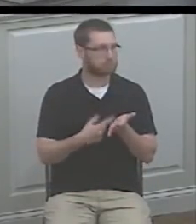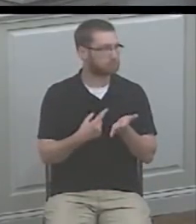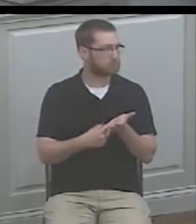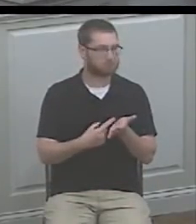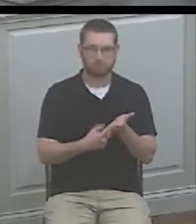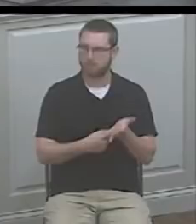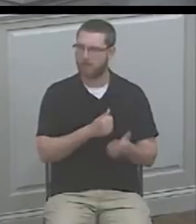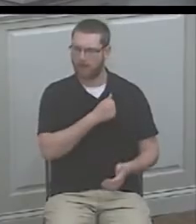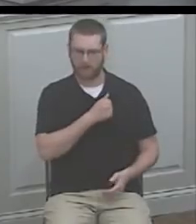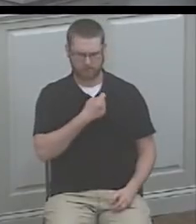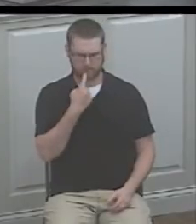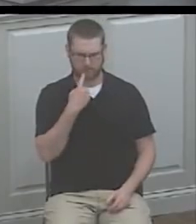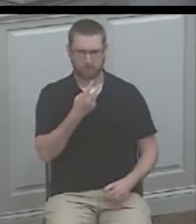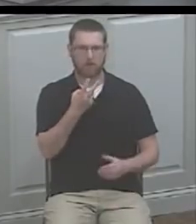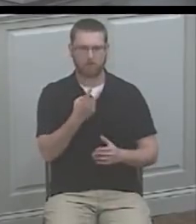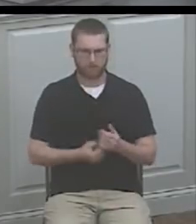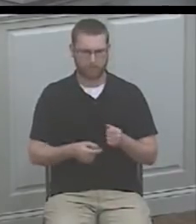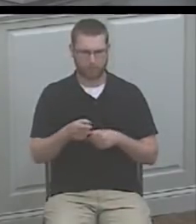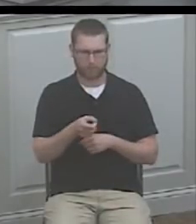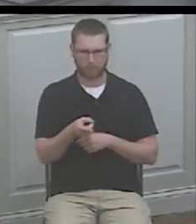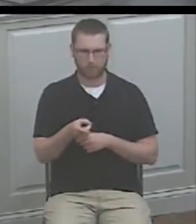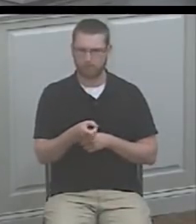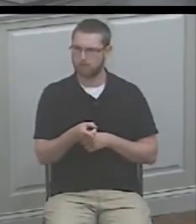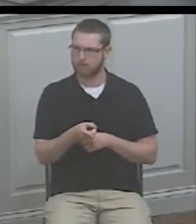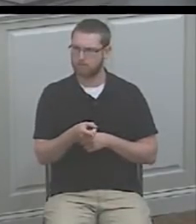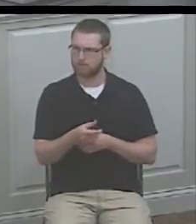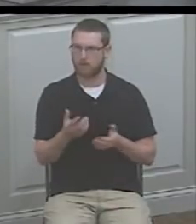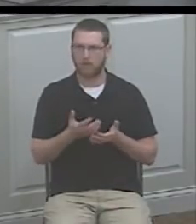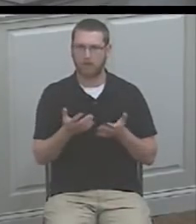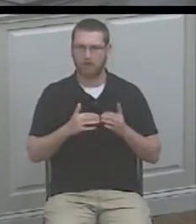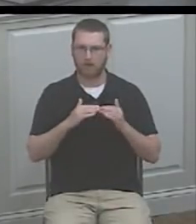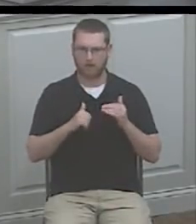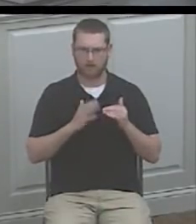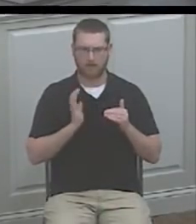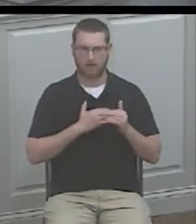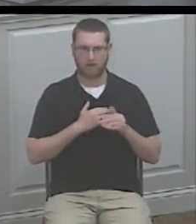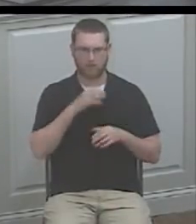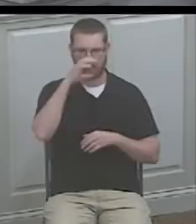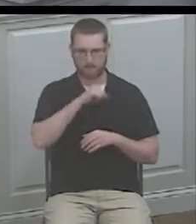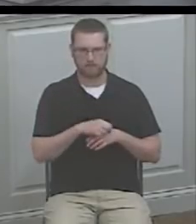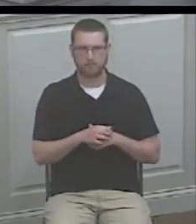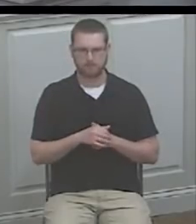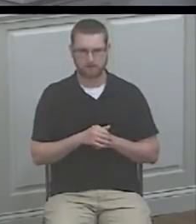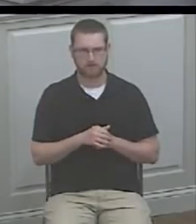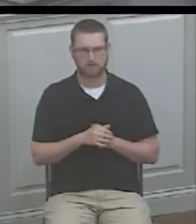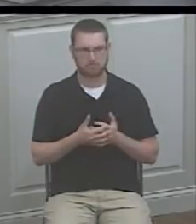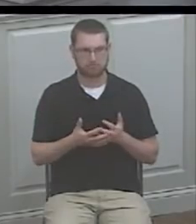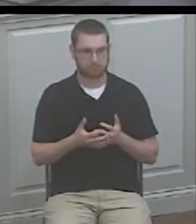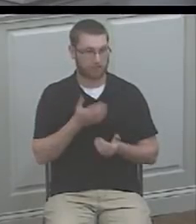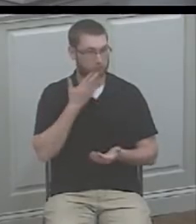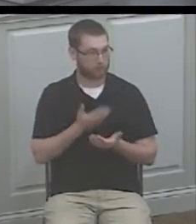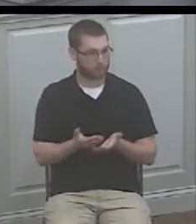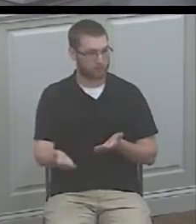Well, these both are well up under our estimates, estimated costs. That's a